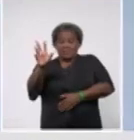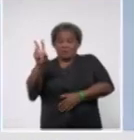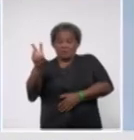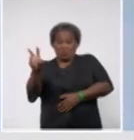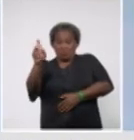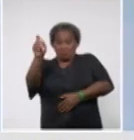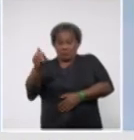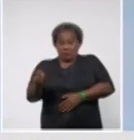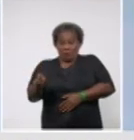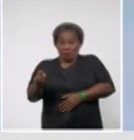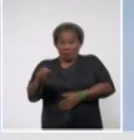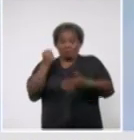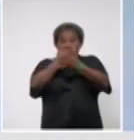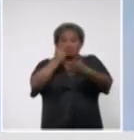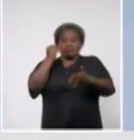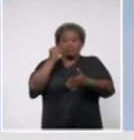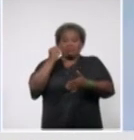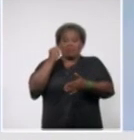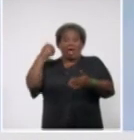summarize, of the